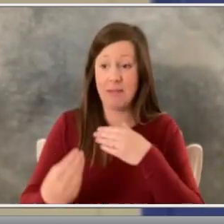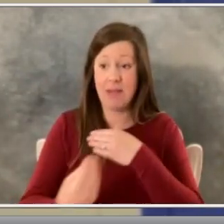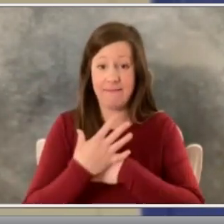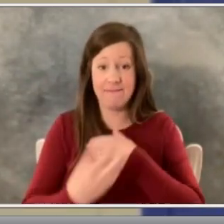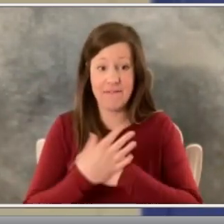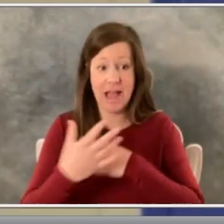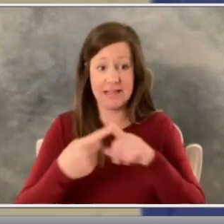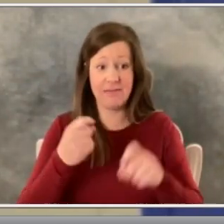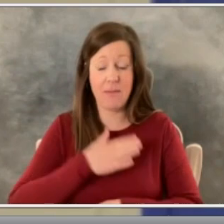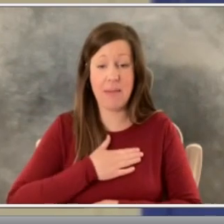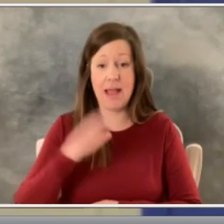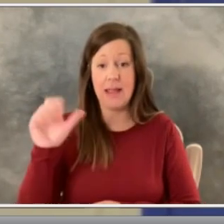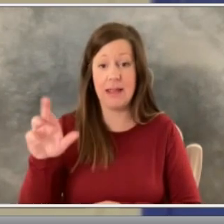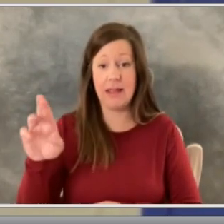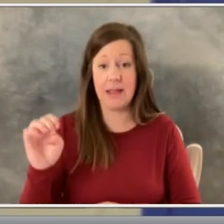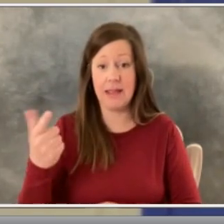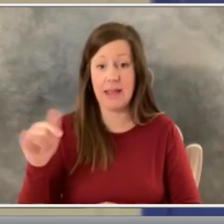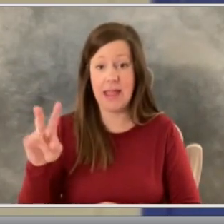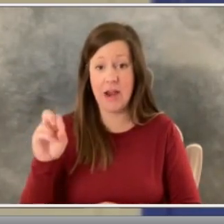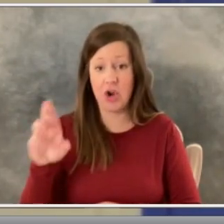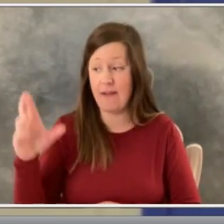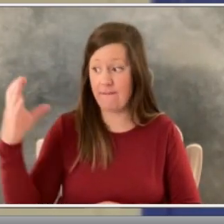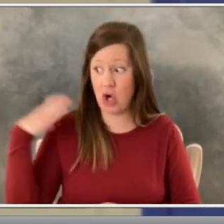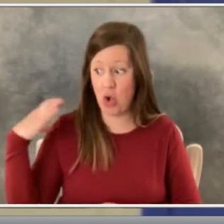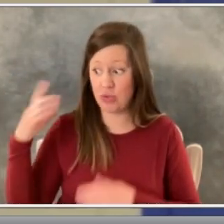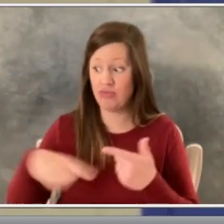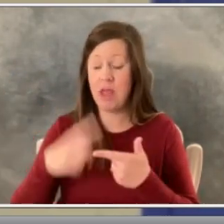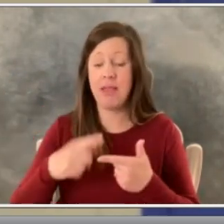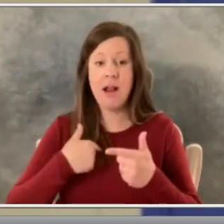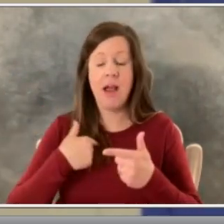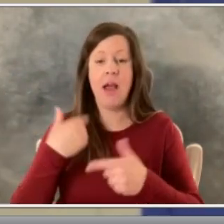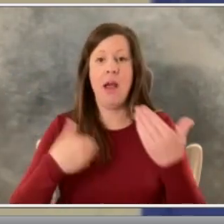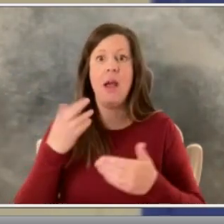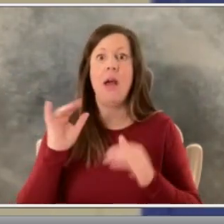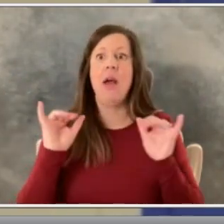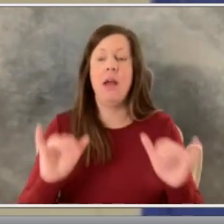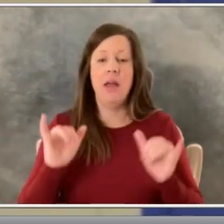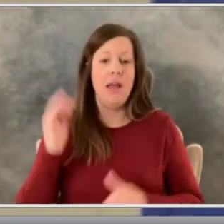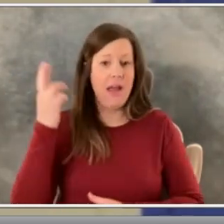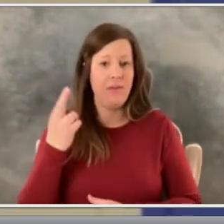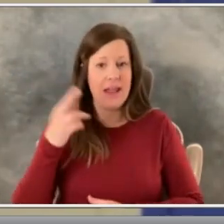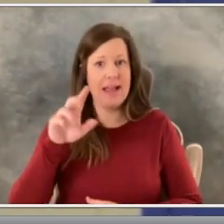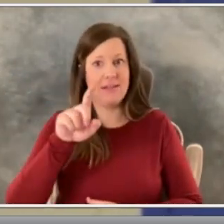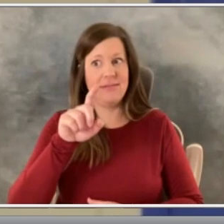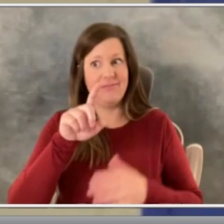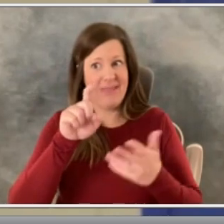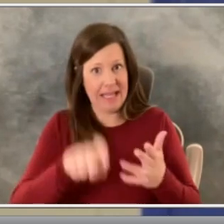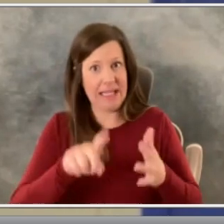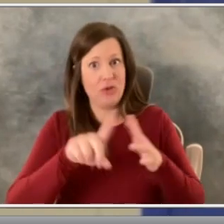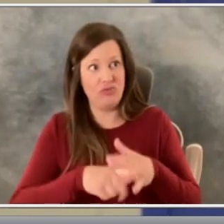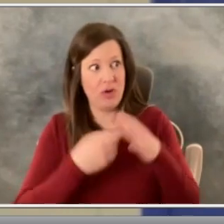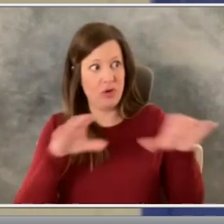coach and started understanding what I needed to take care of for me, the